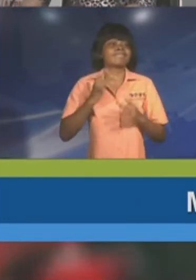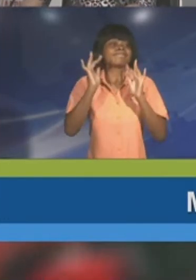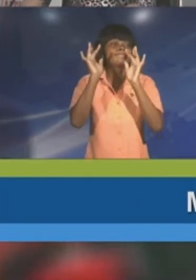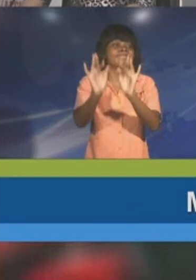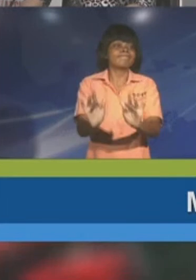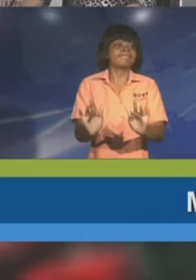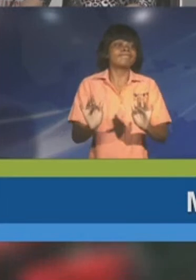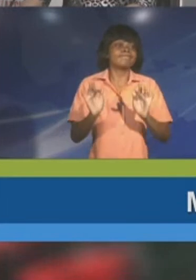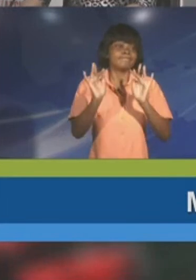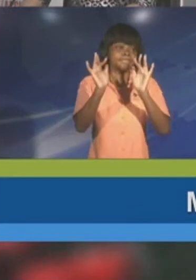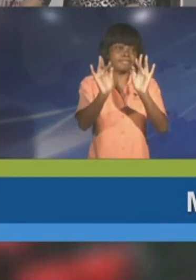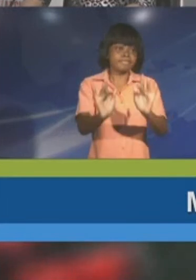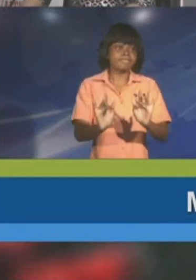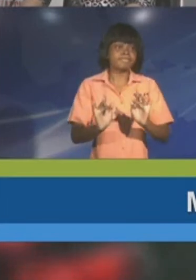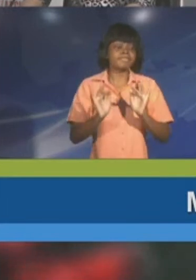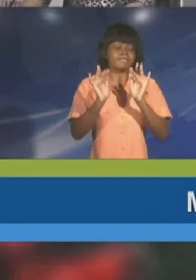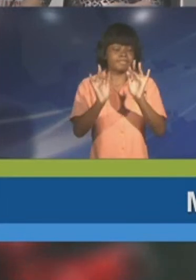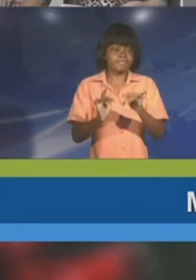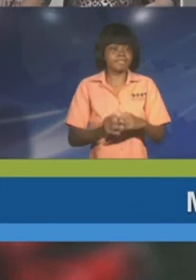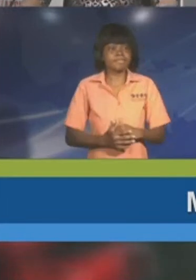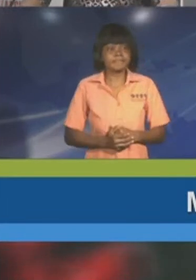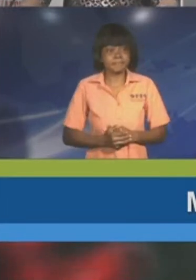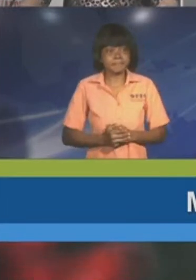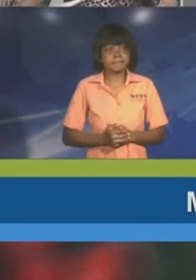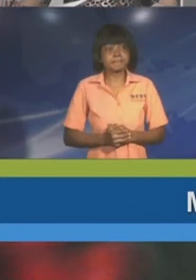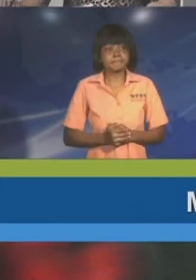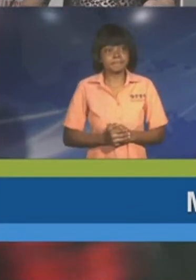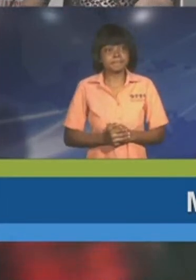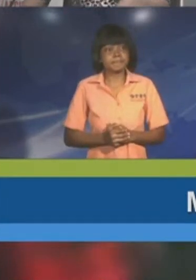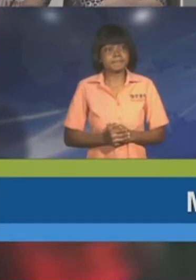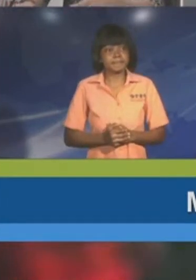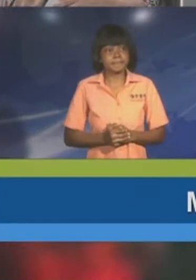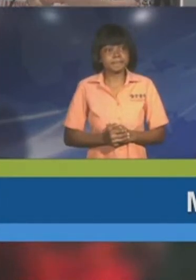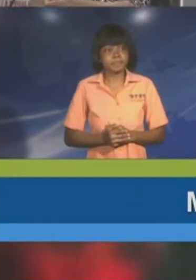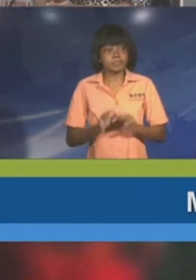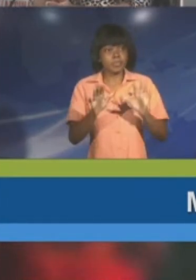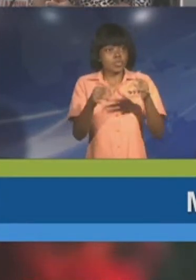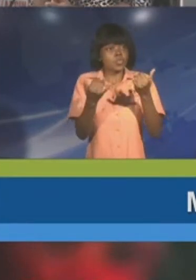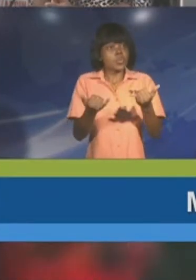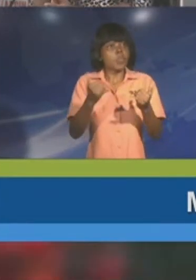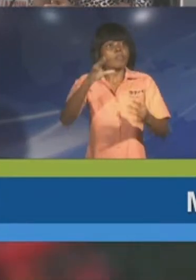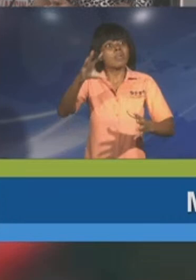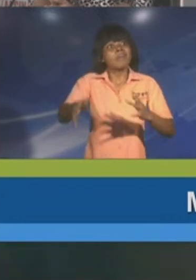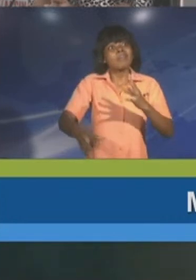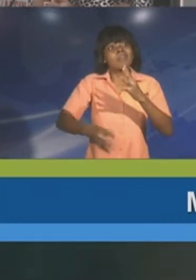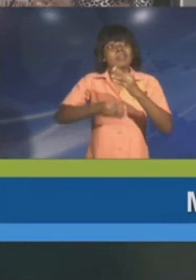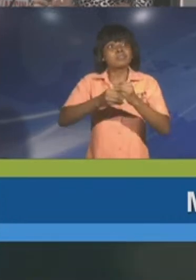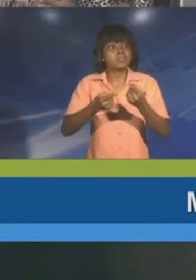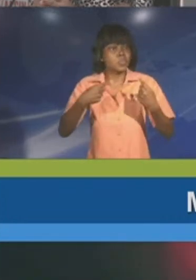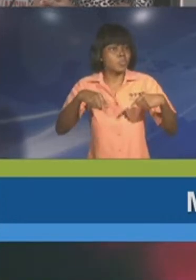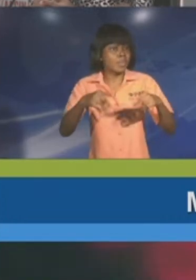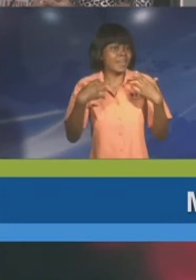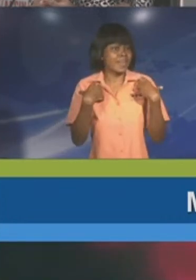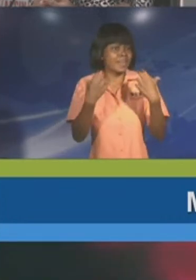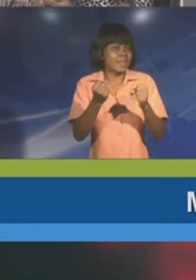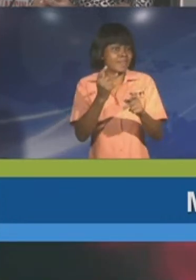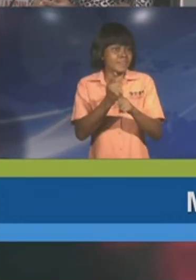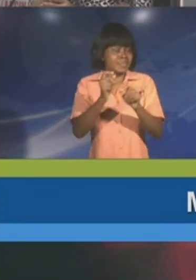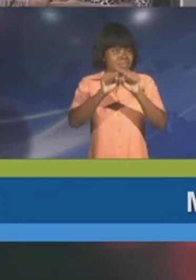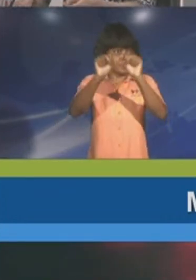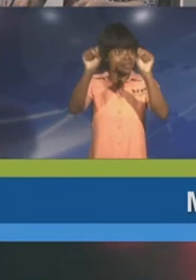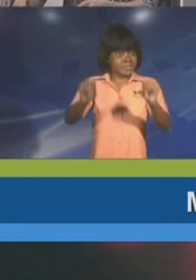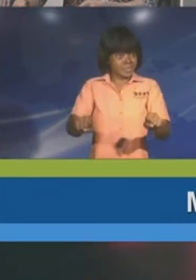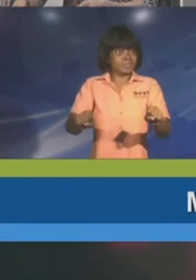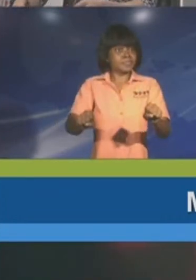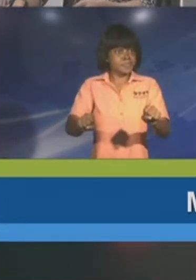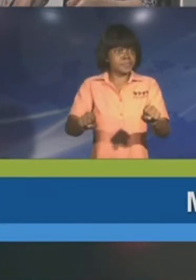families of the deceased. I'd like to now provide some information on the parallel healthcare system, and this information is as of